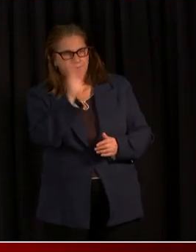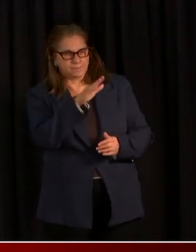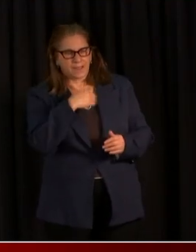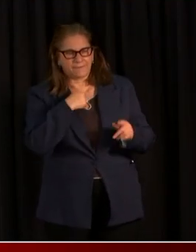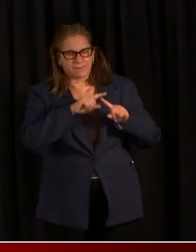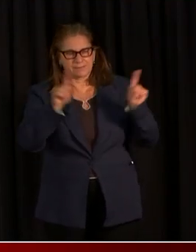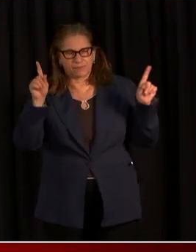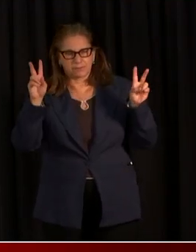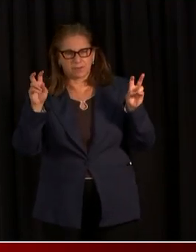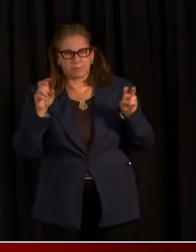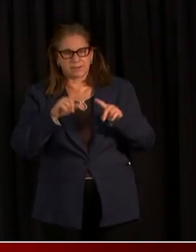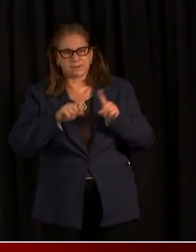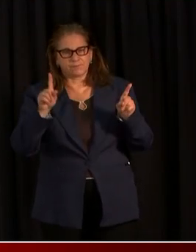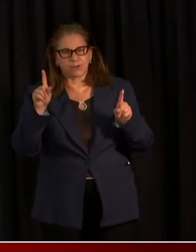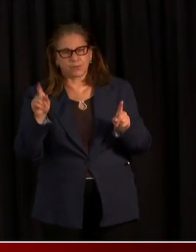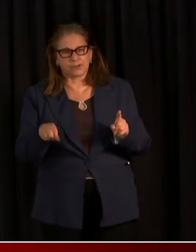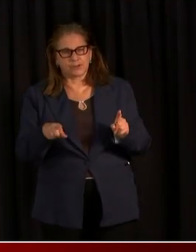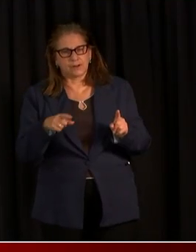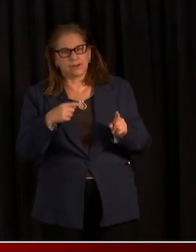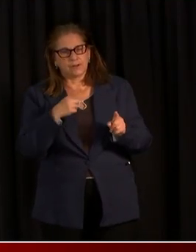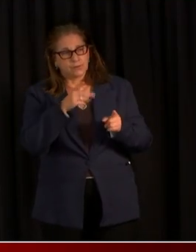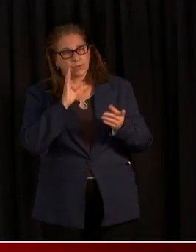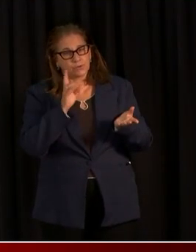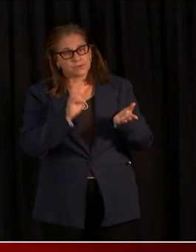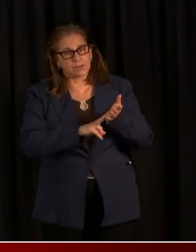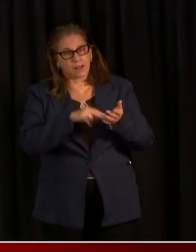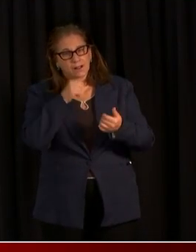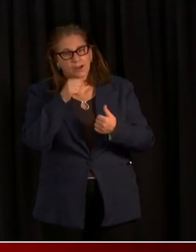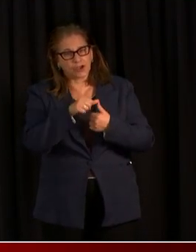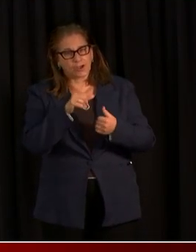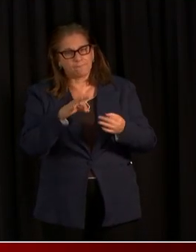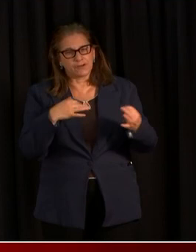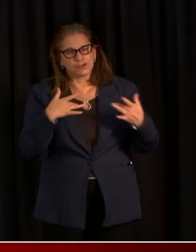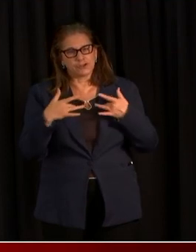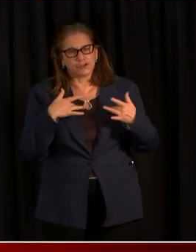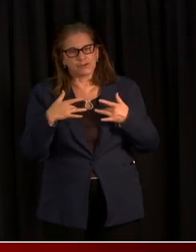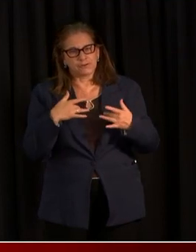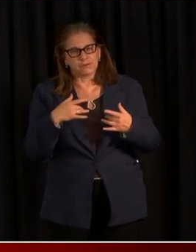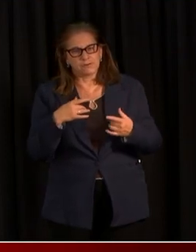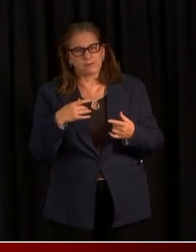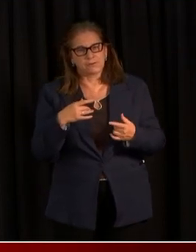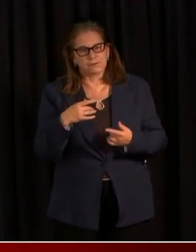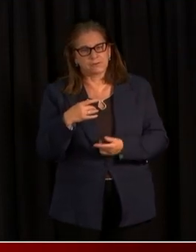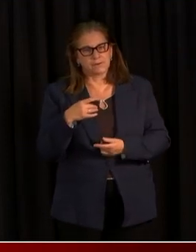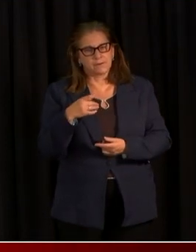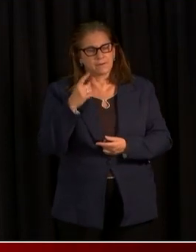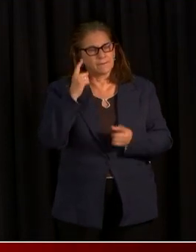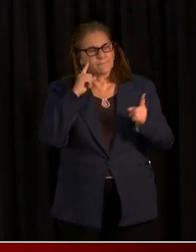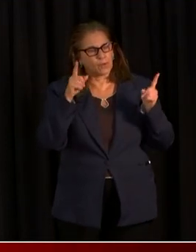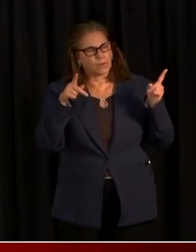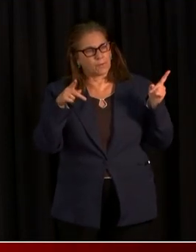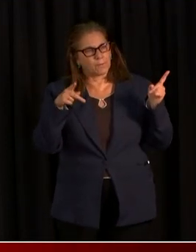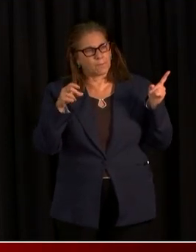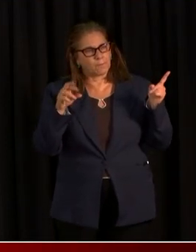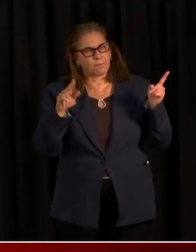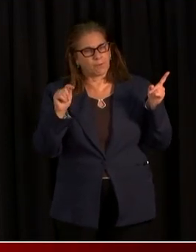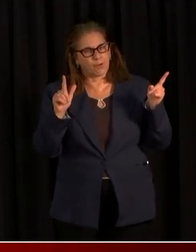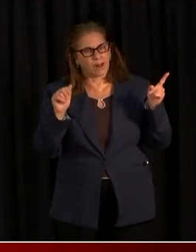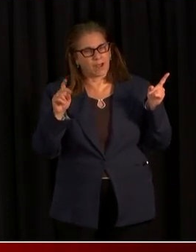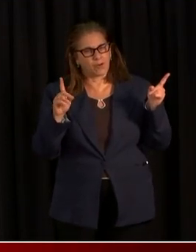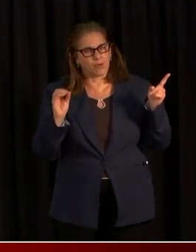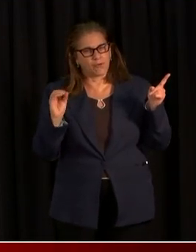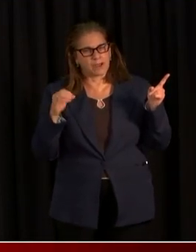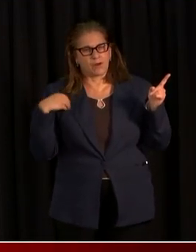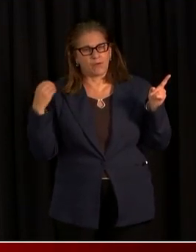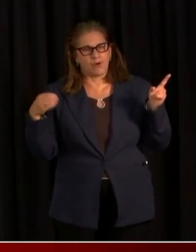to a letter expressing concern about what we're seeing in Portland with masked law enforcement agents. What